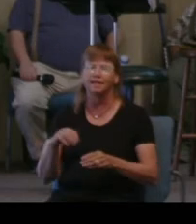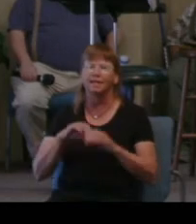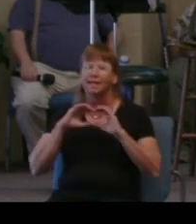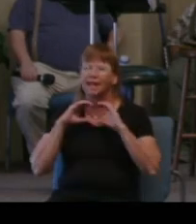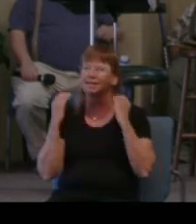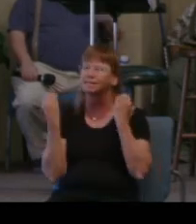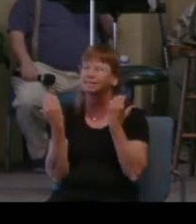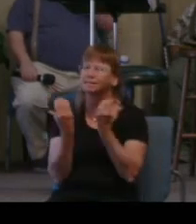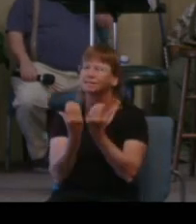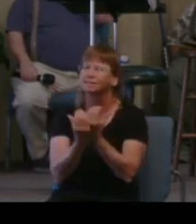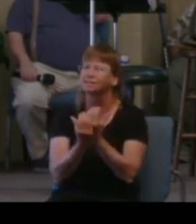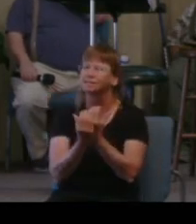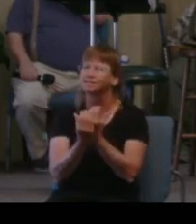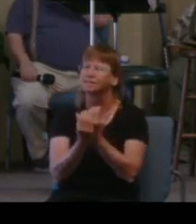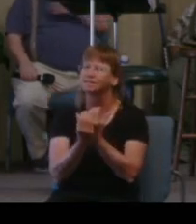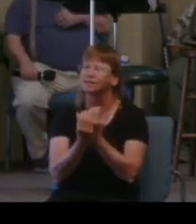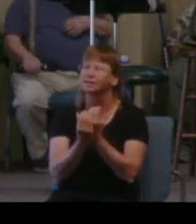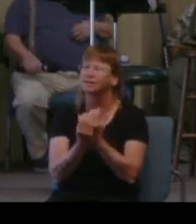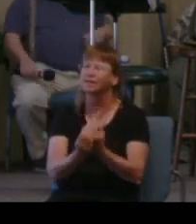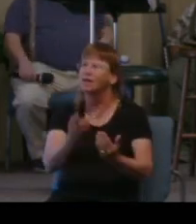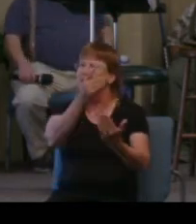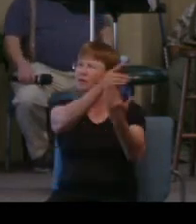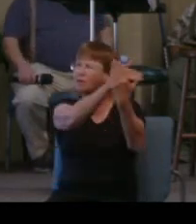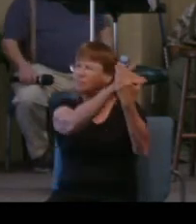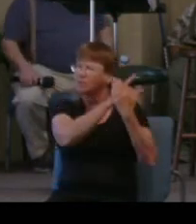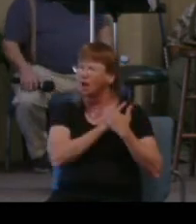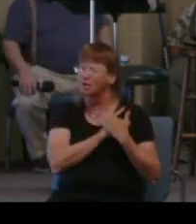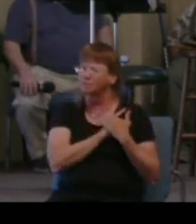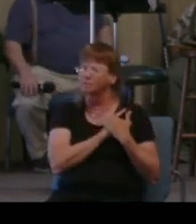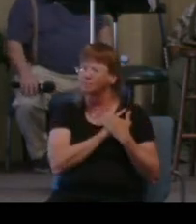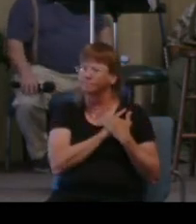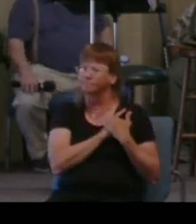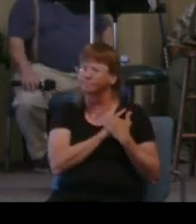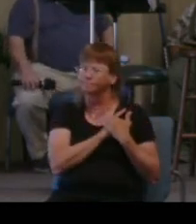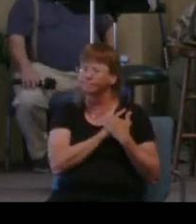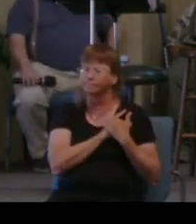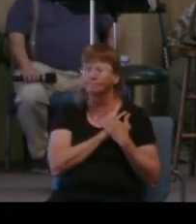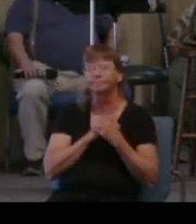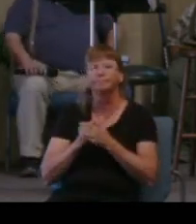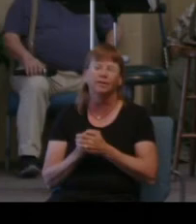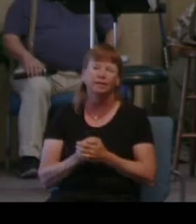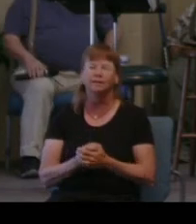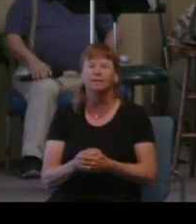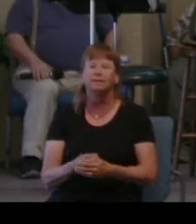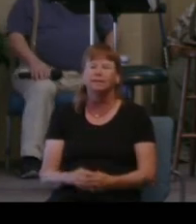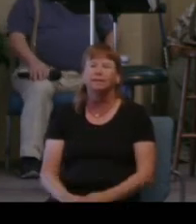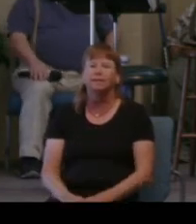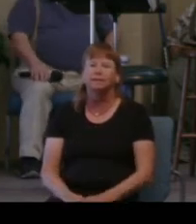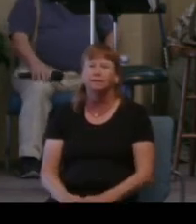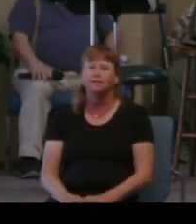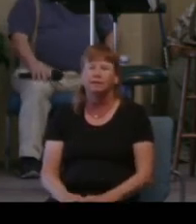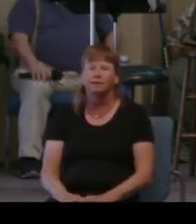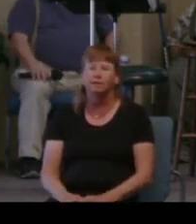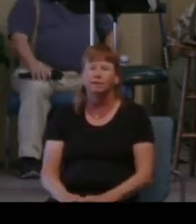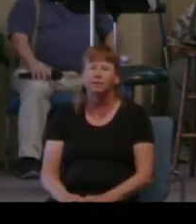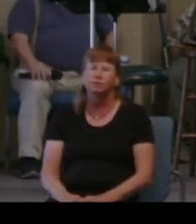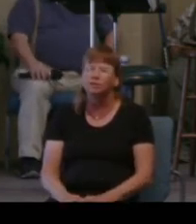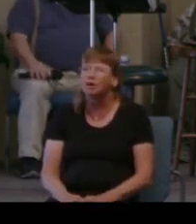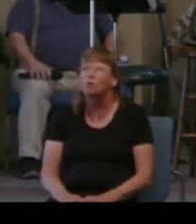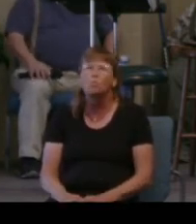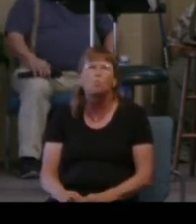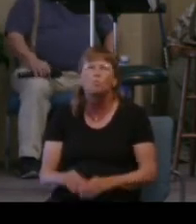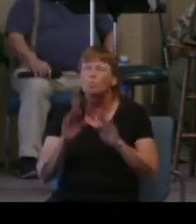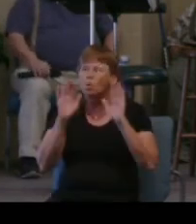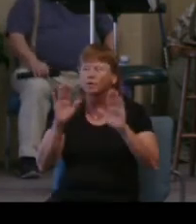appearance. But that's bringing many new students. They're developing their graduate programs and different things like that. And there's just a greater opportunity each